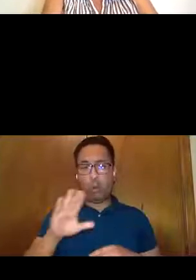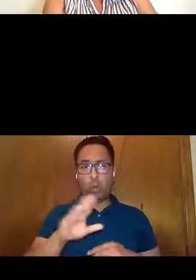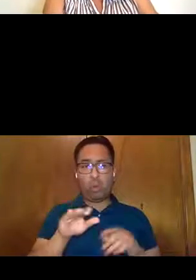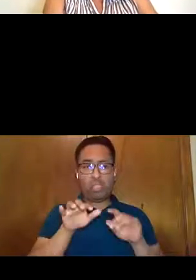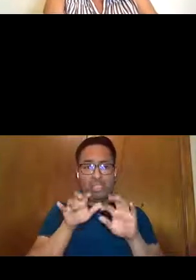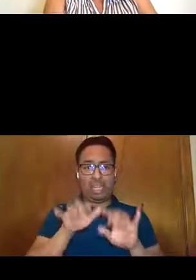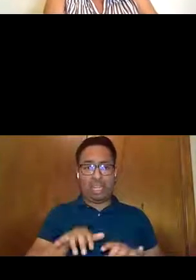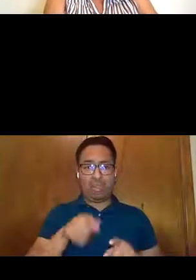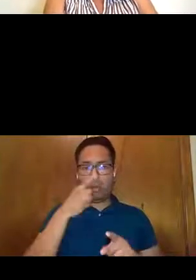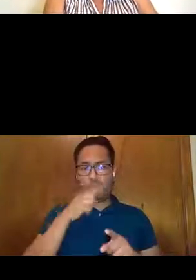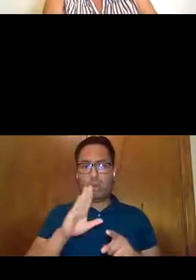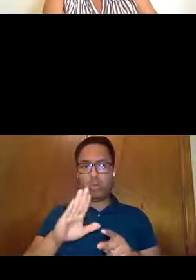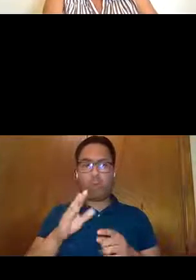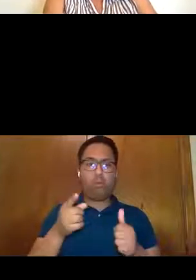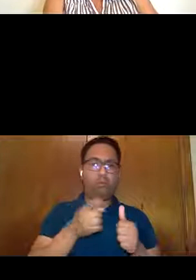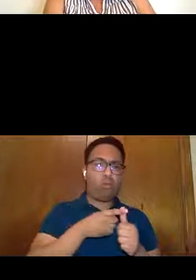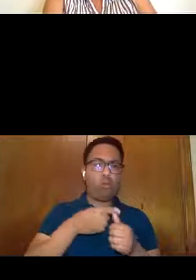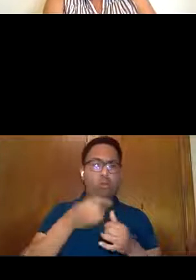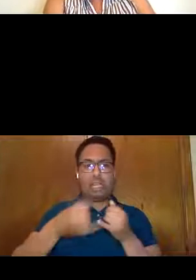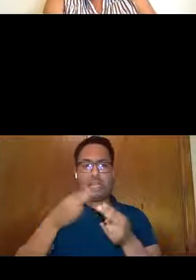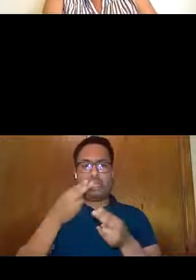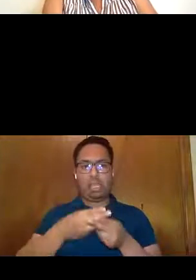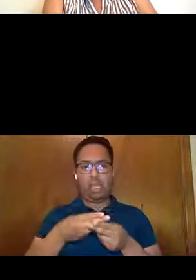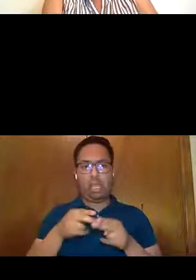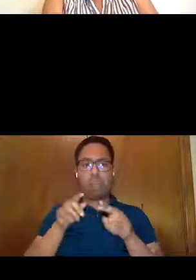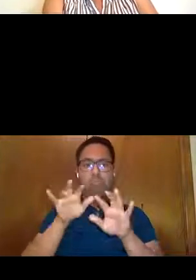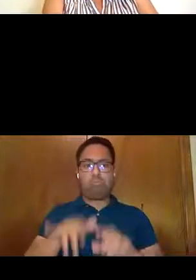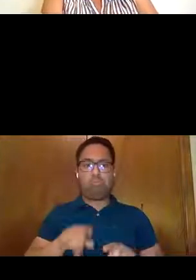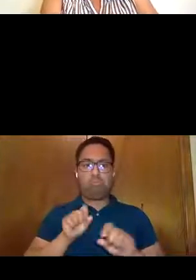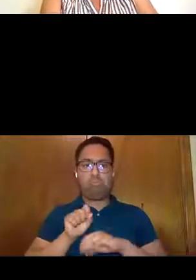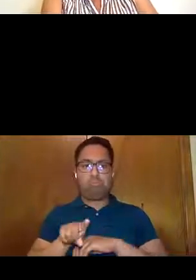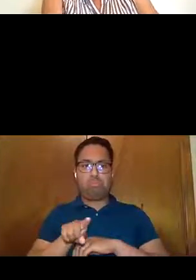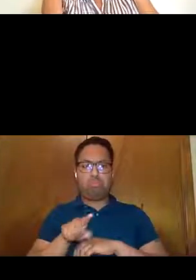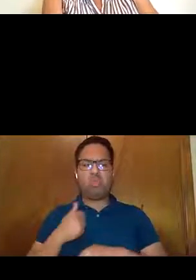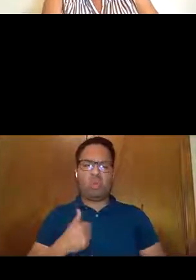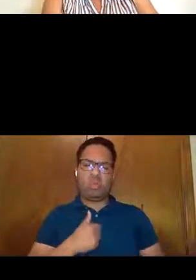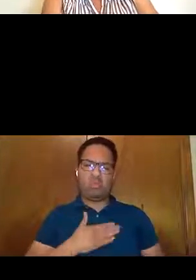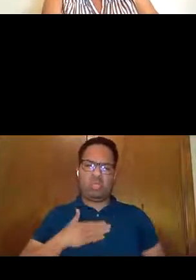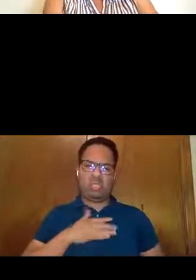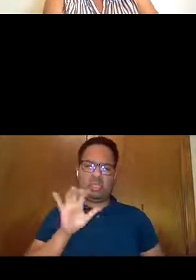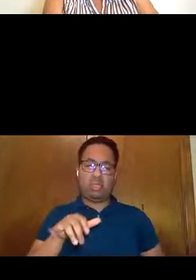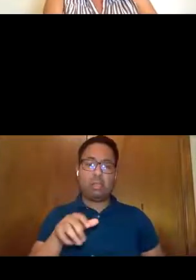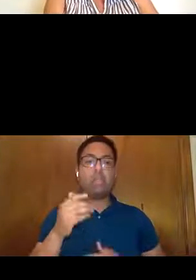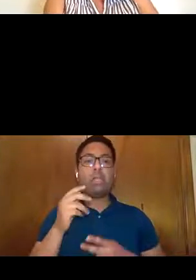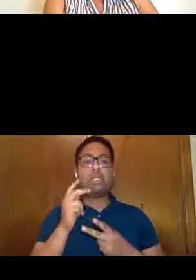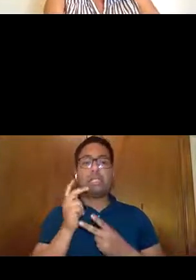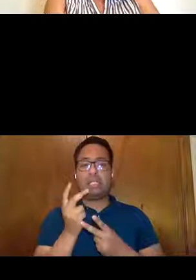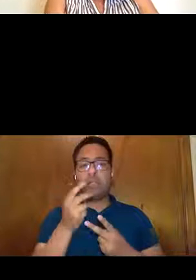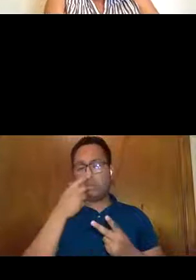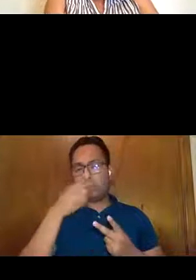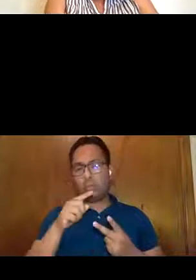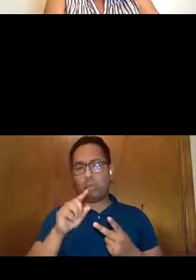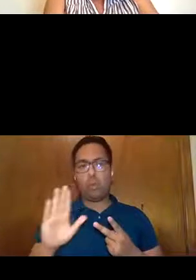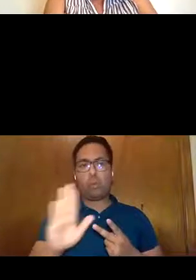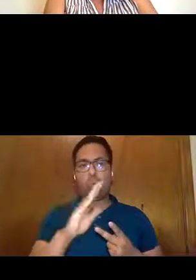first and last name, we will appreciate it. Second, if you could please go ahead and turn off